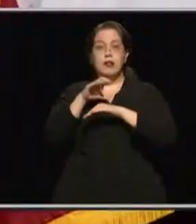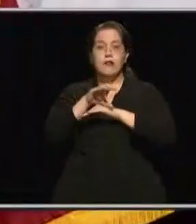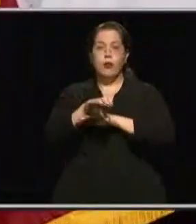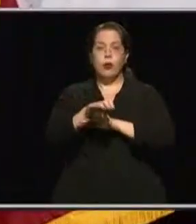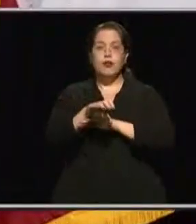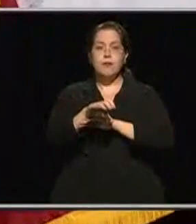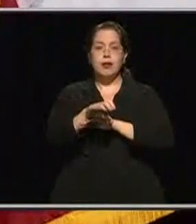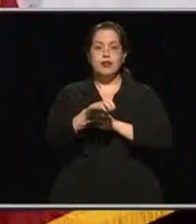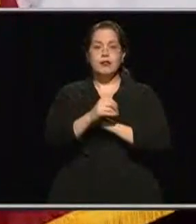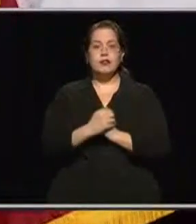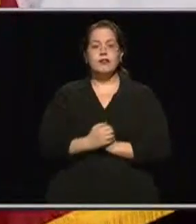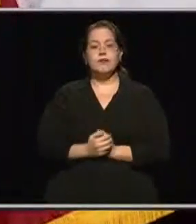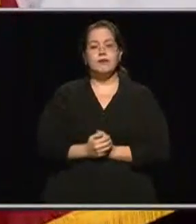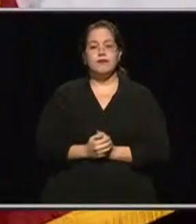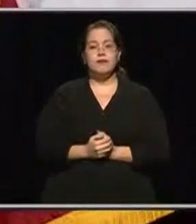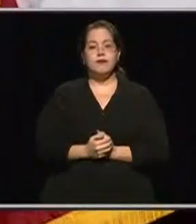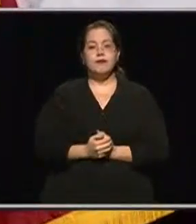on